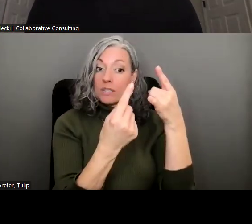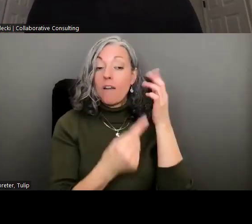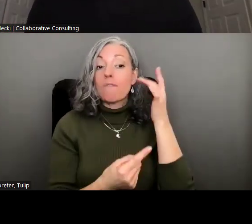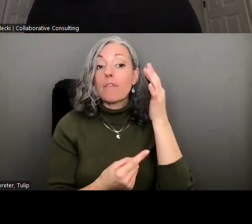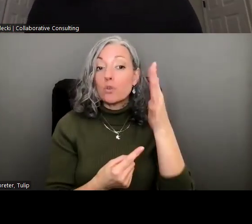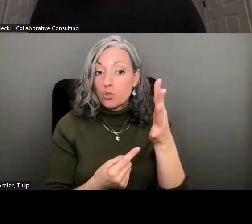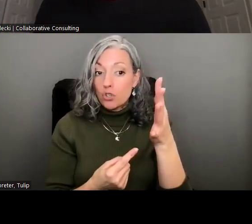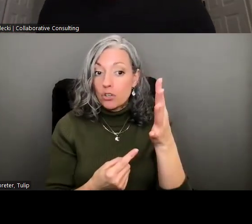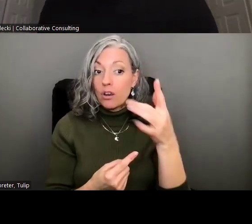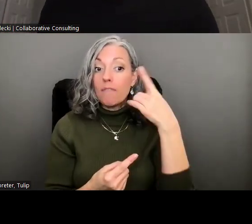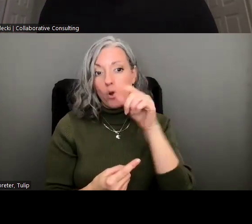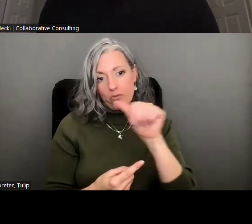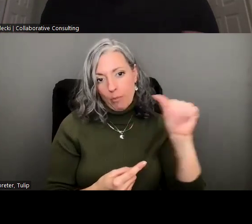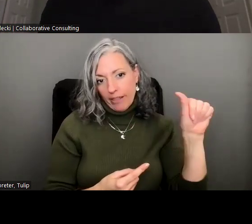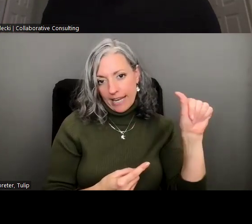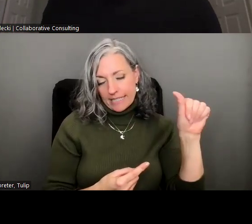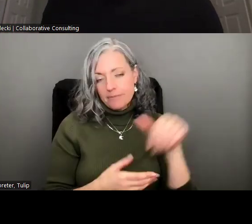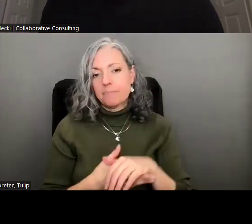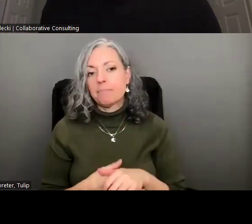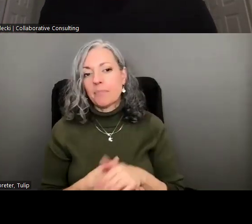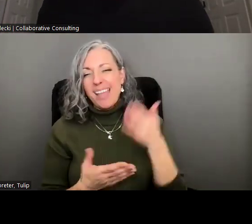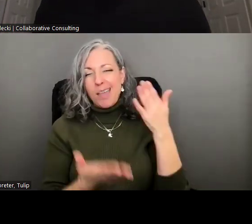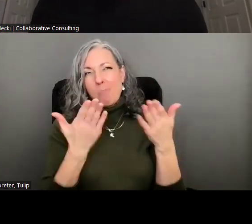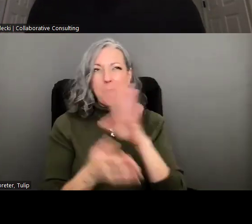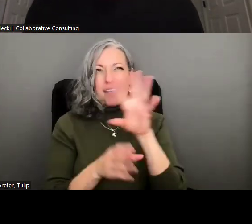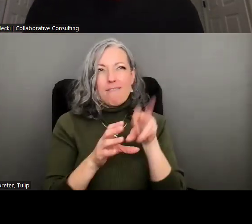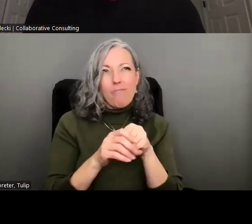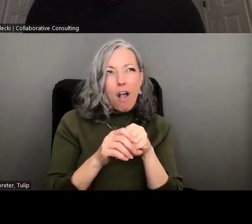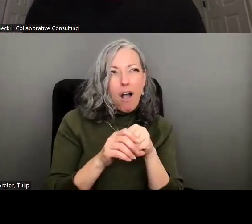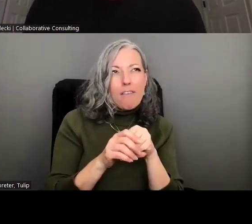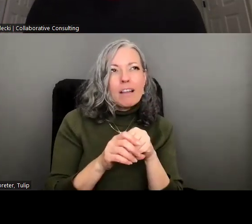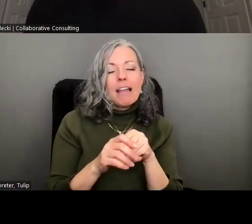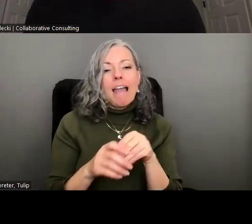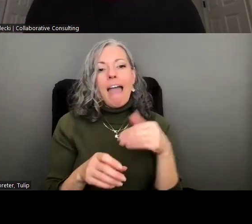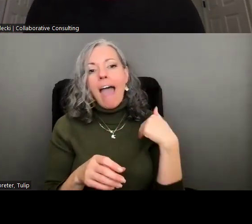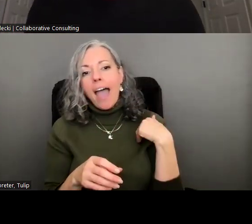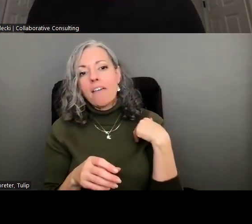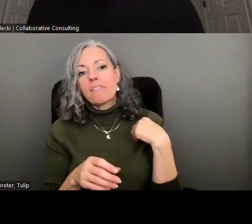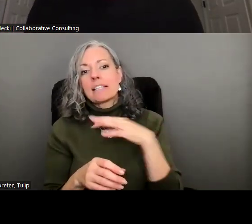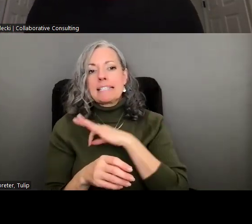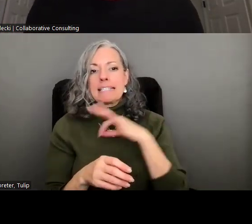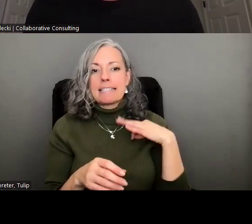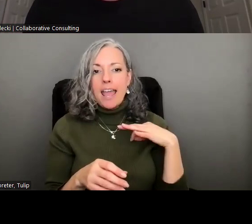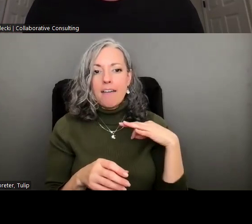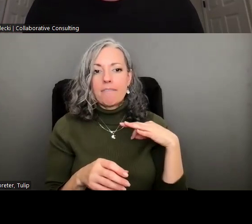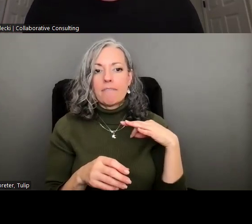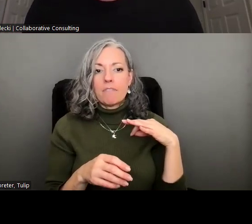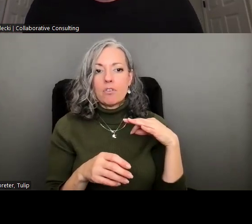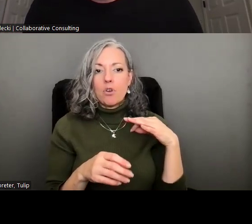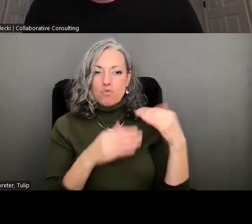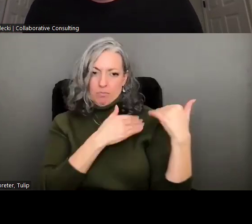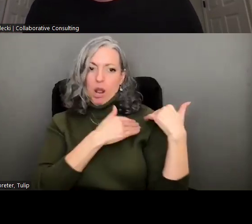California Aging Network. So it might involve setting minimum staffing roles, ensuring that each agency